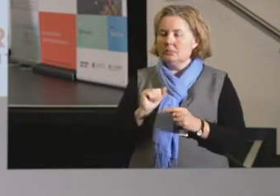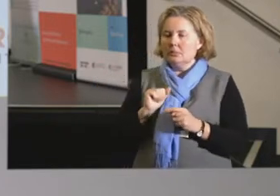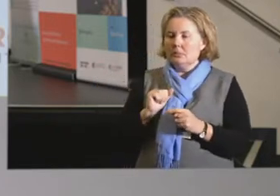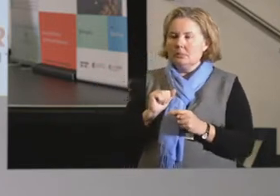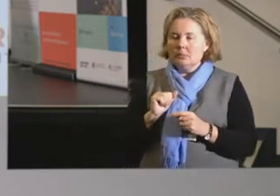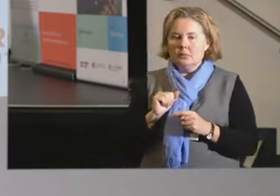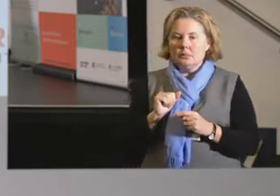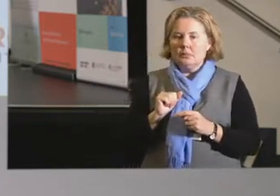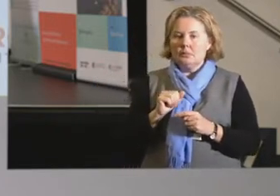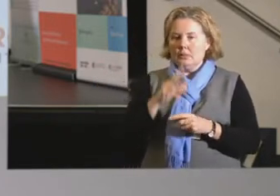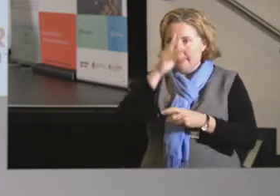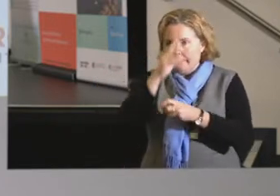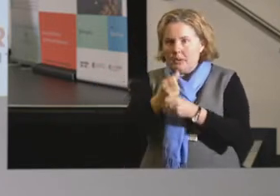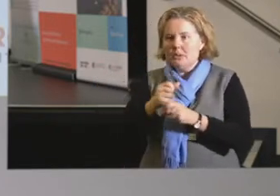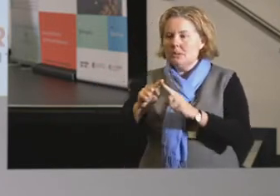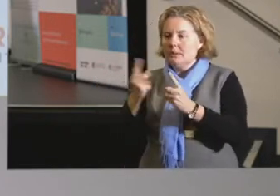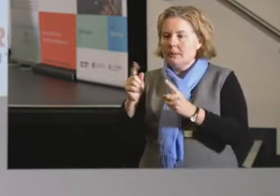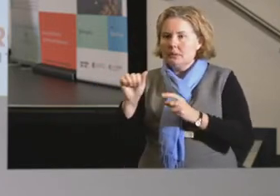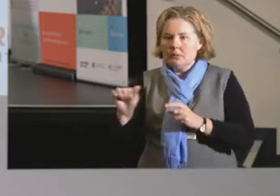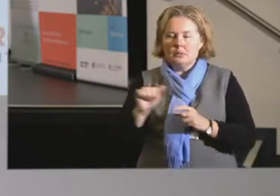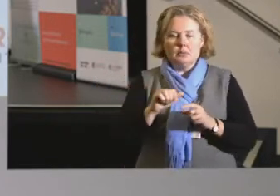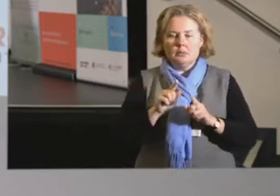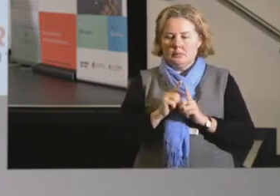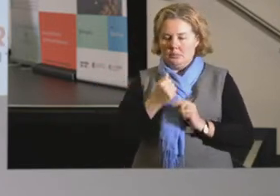and Hindu, like my own family,